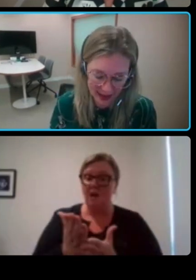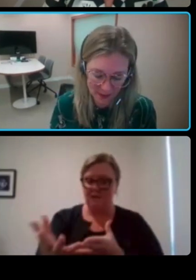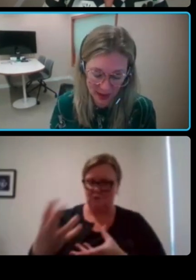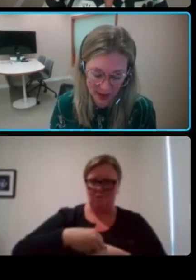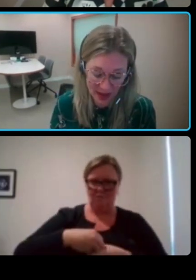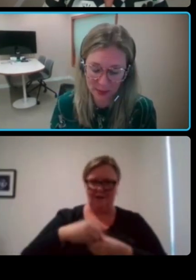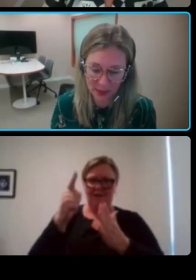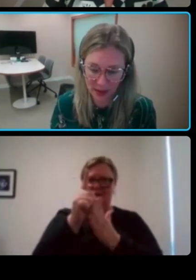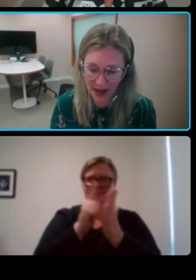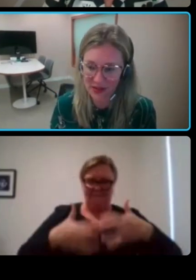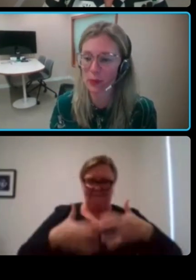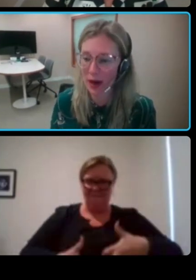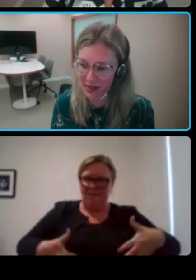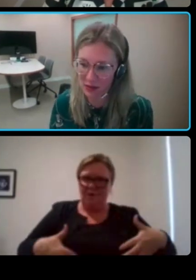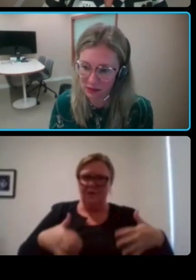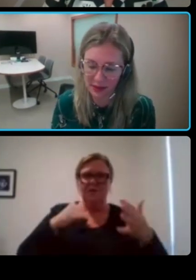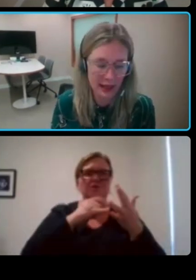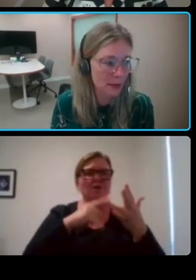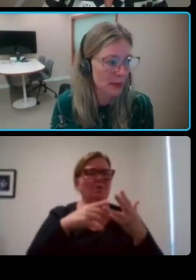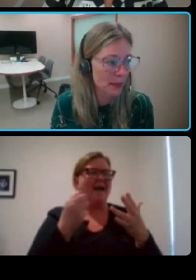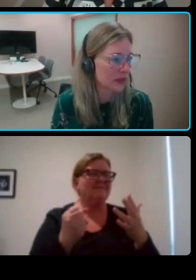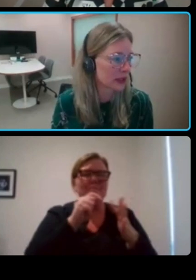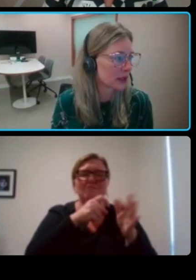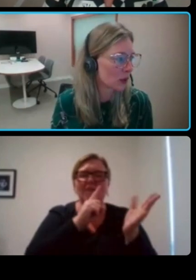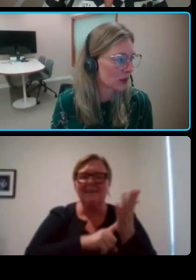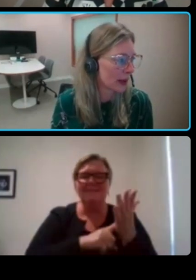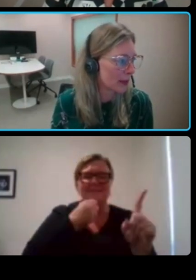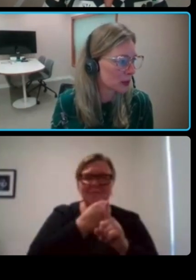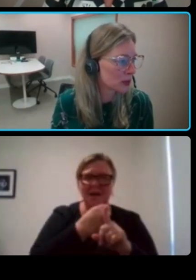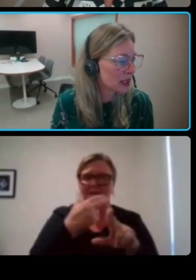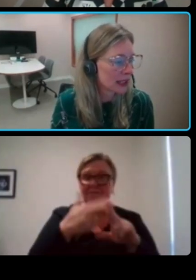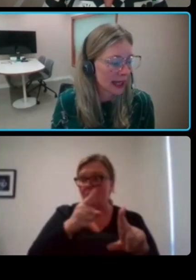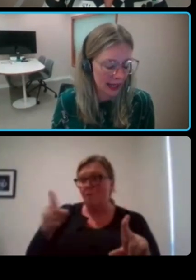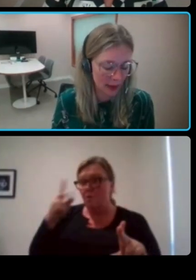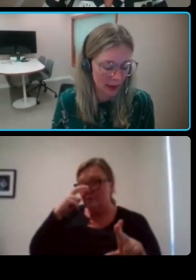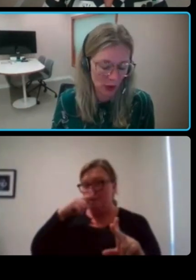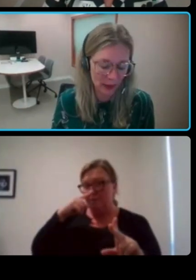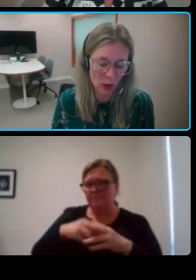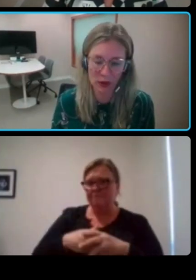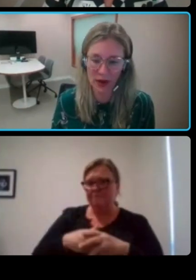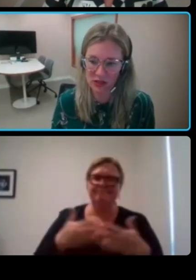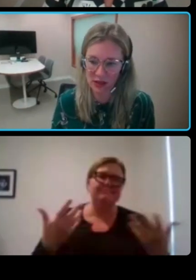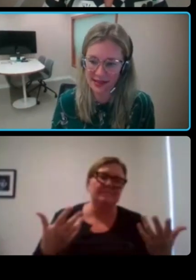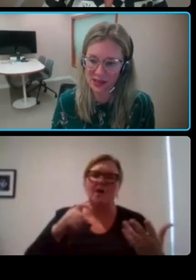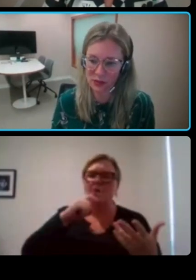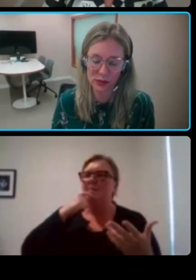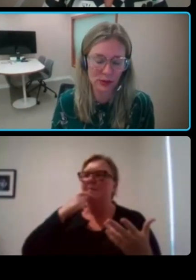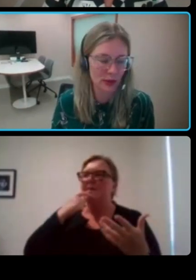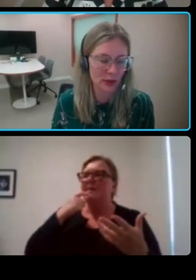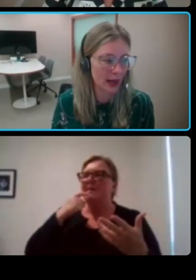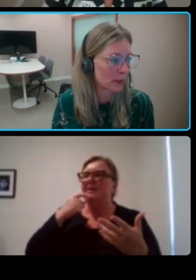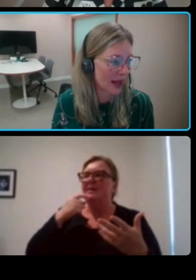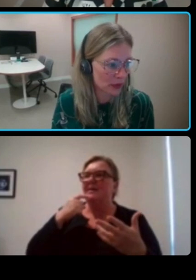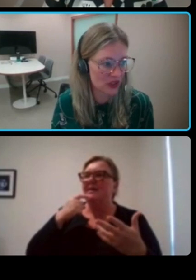way that have some practical impact for older people, and they'll be operationalised